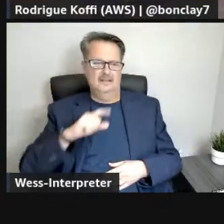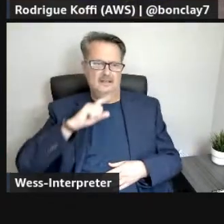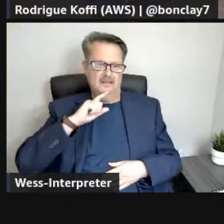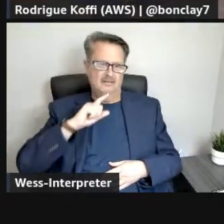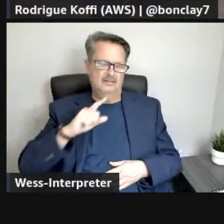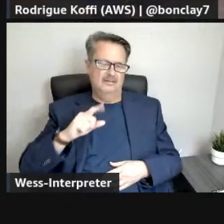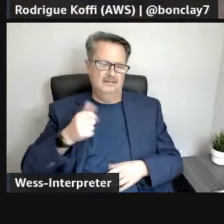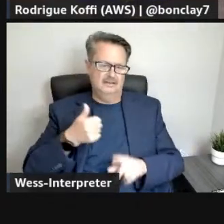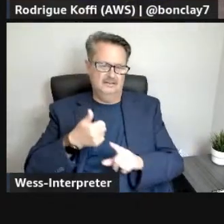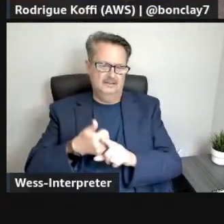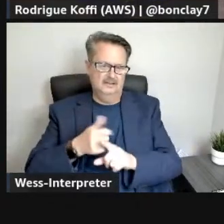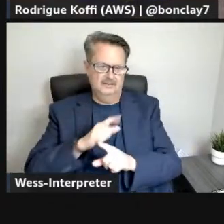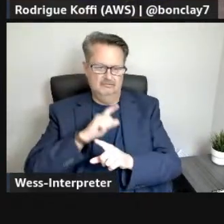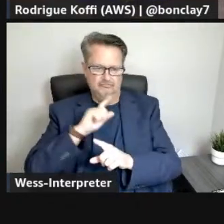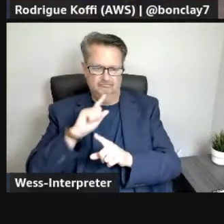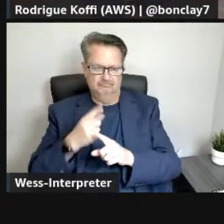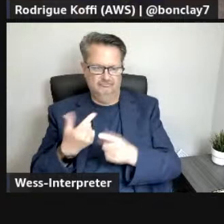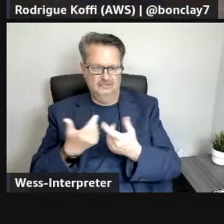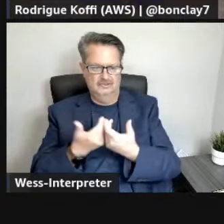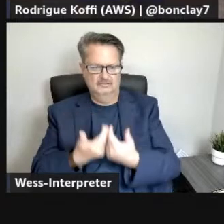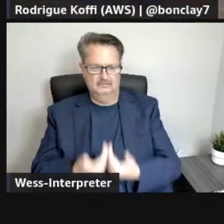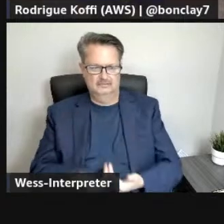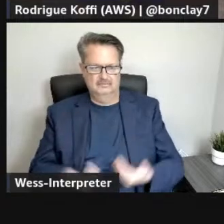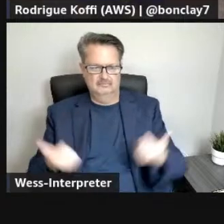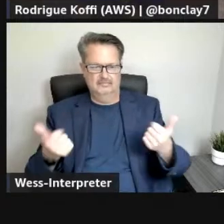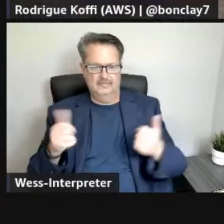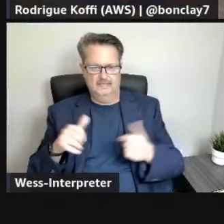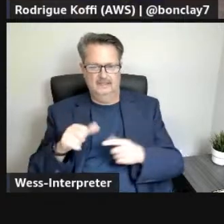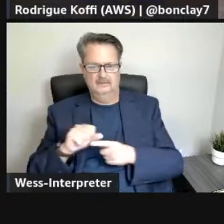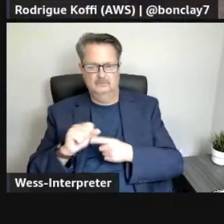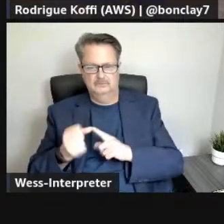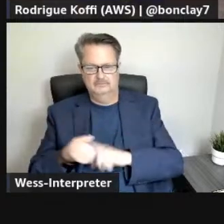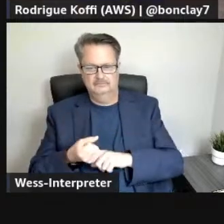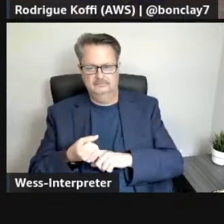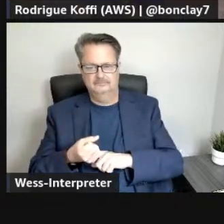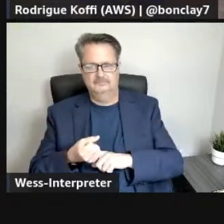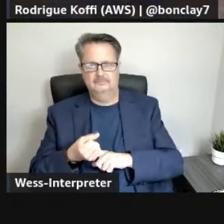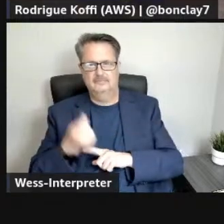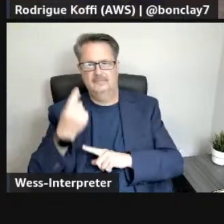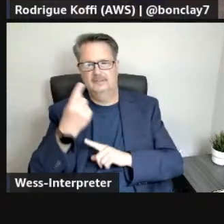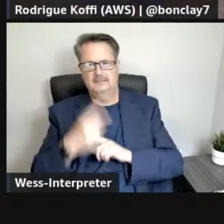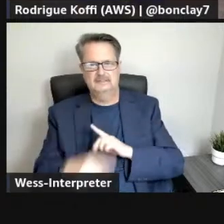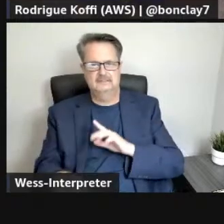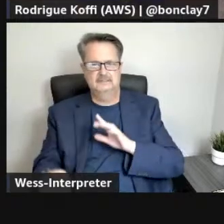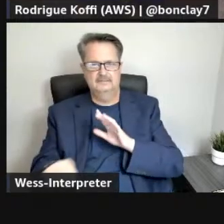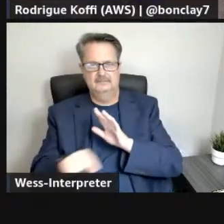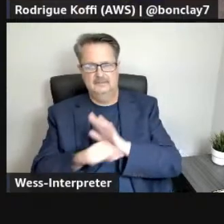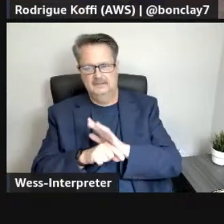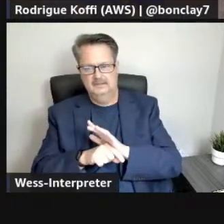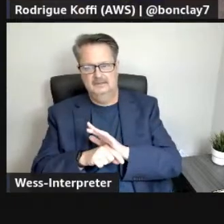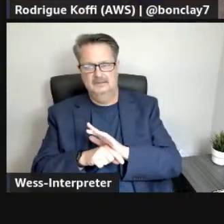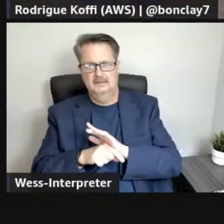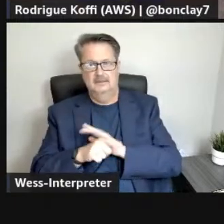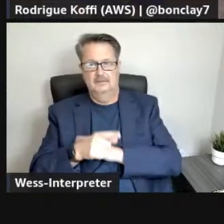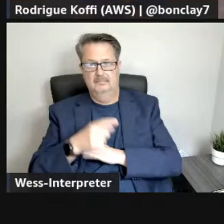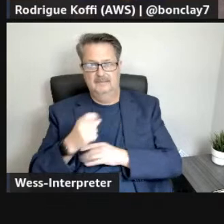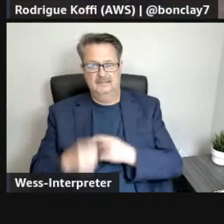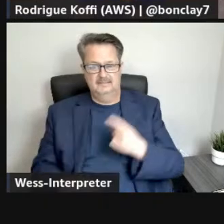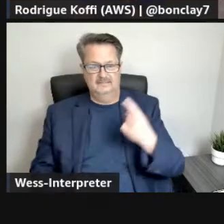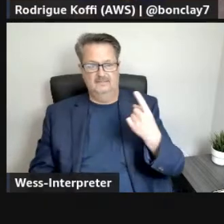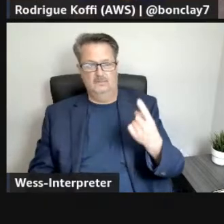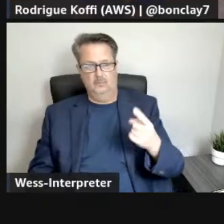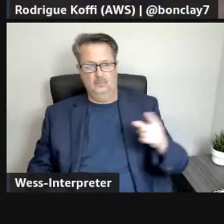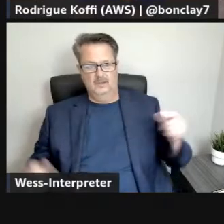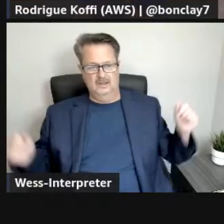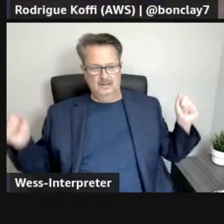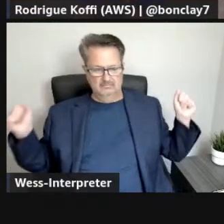it's quite decoupled from that situation. And the disadvantage here could be is that because there is this one central environment where you're